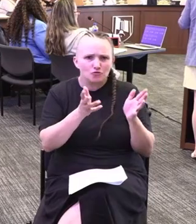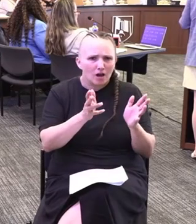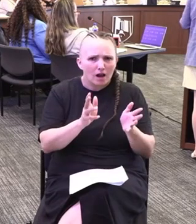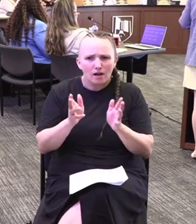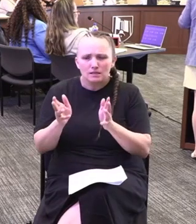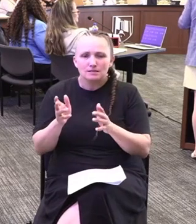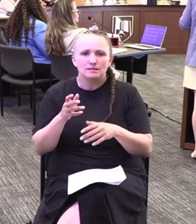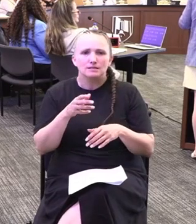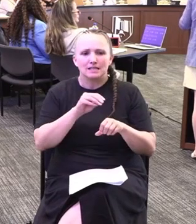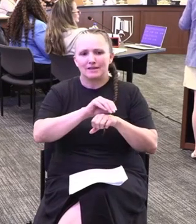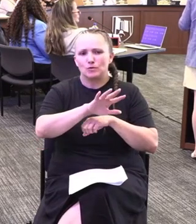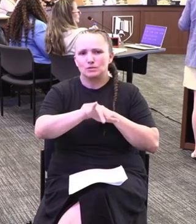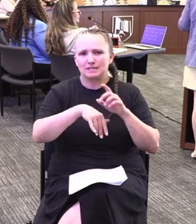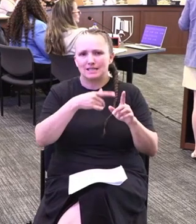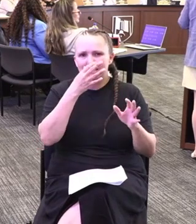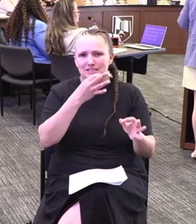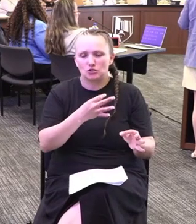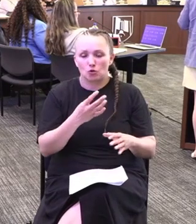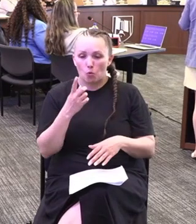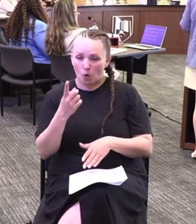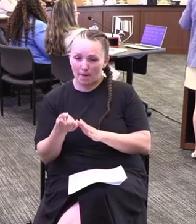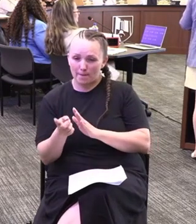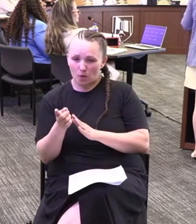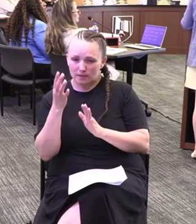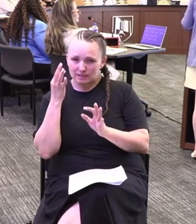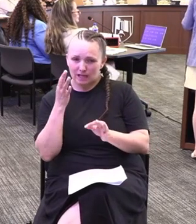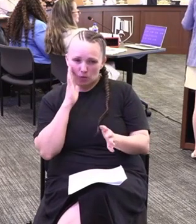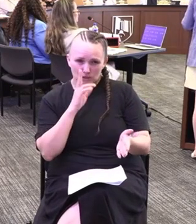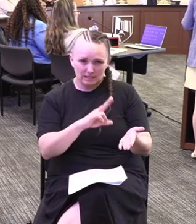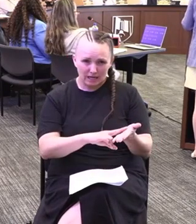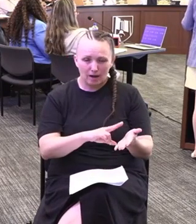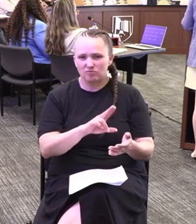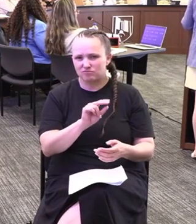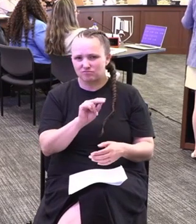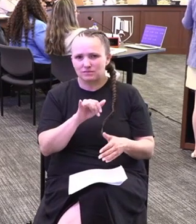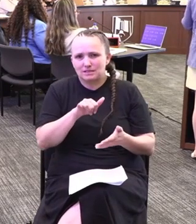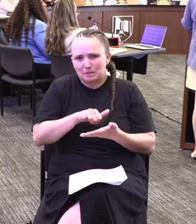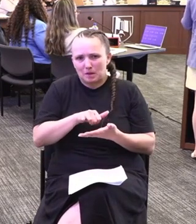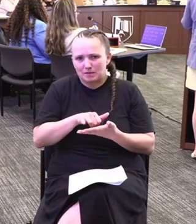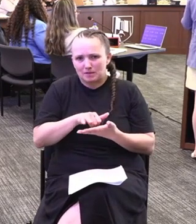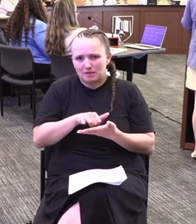single moment can determine enrollment. It's just impossible.